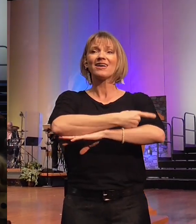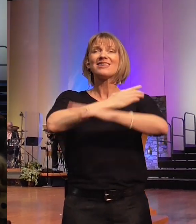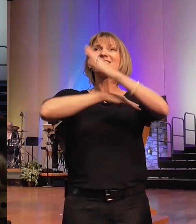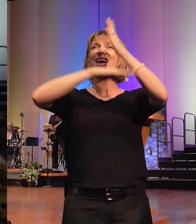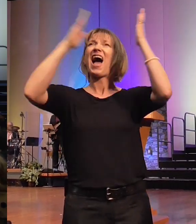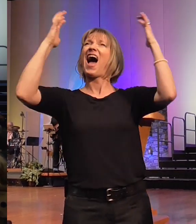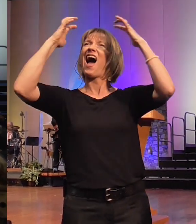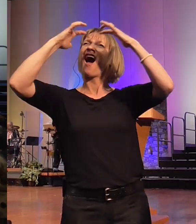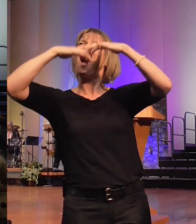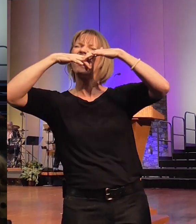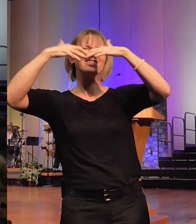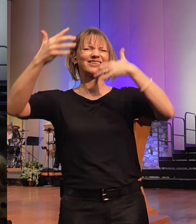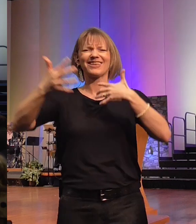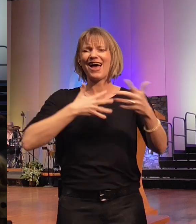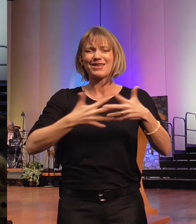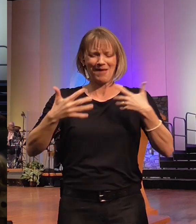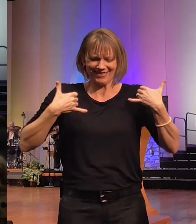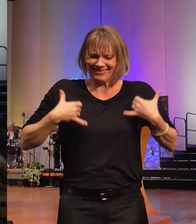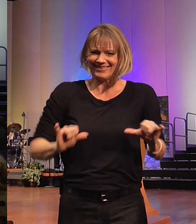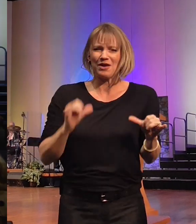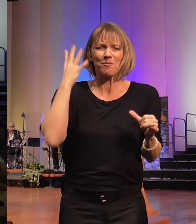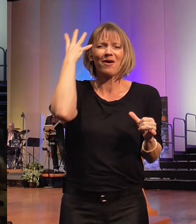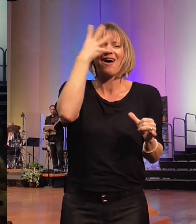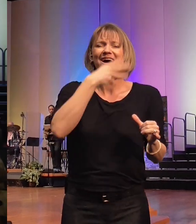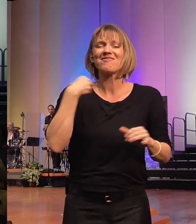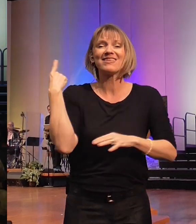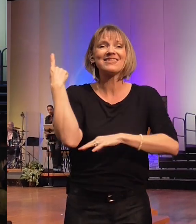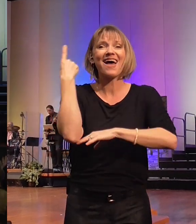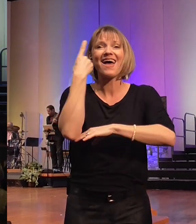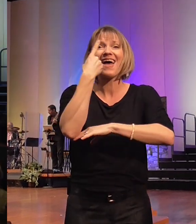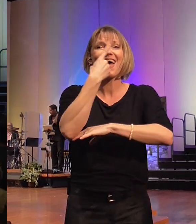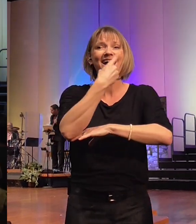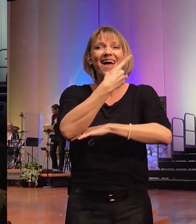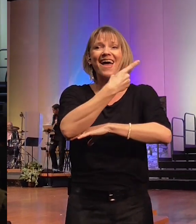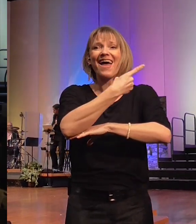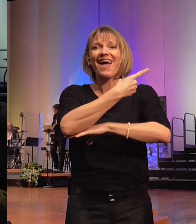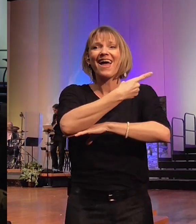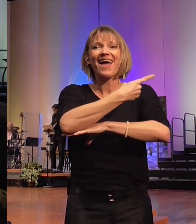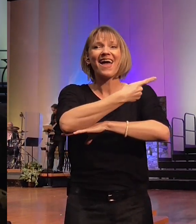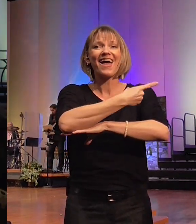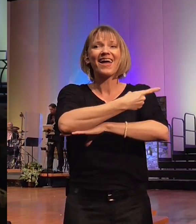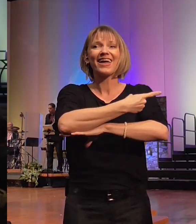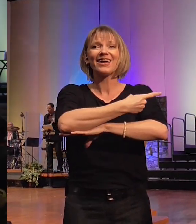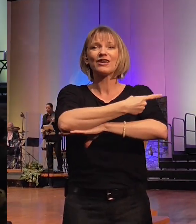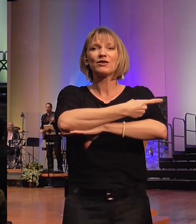Sky falls, you feel like it's a beautiful day.